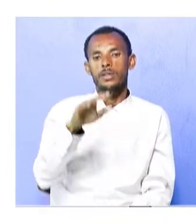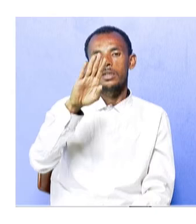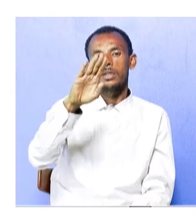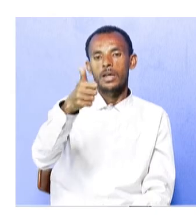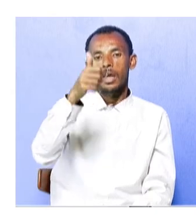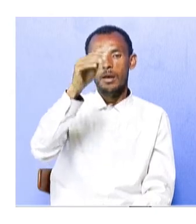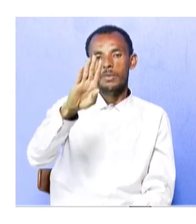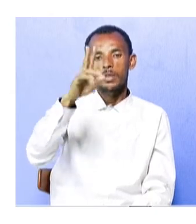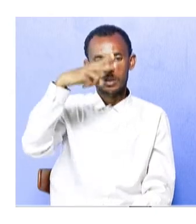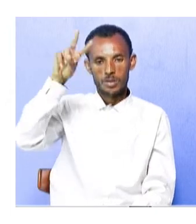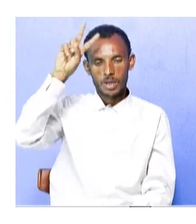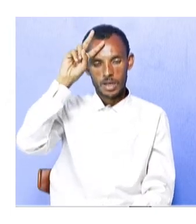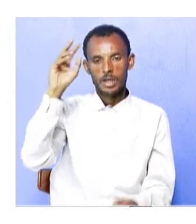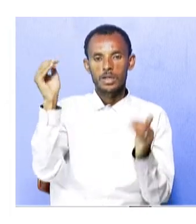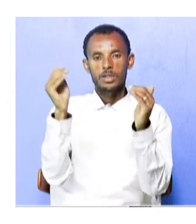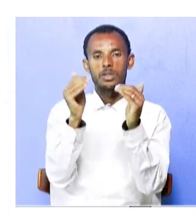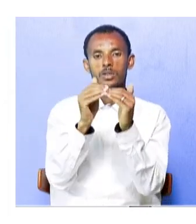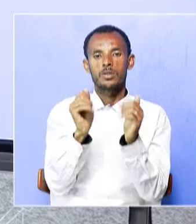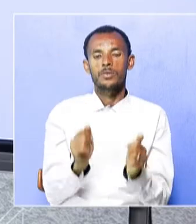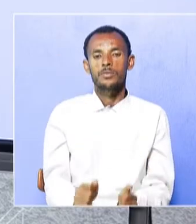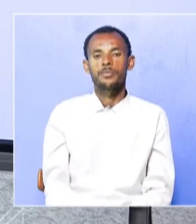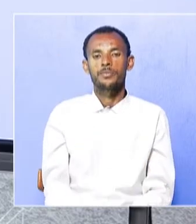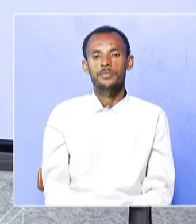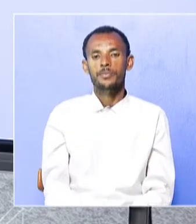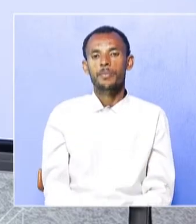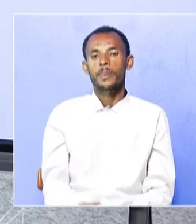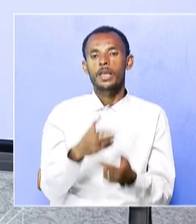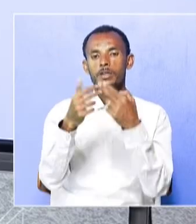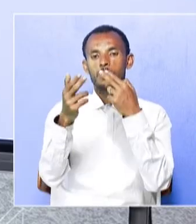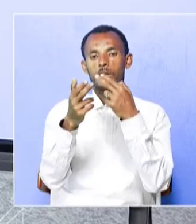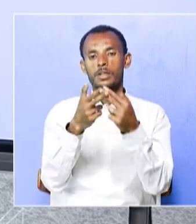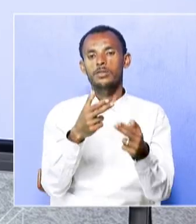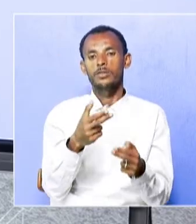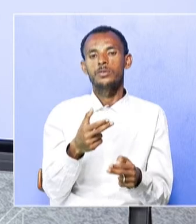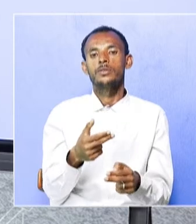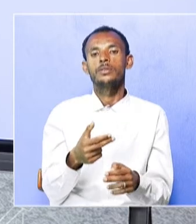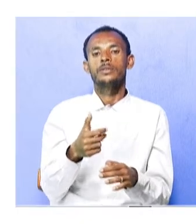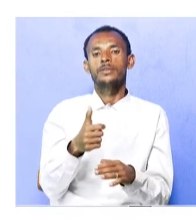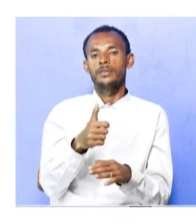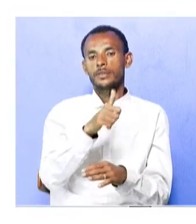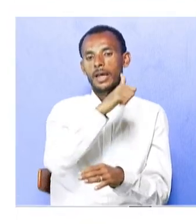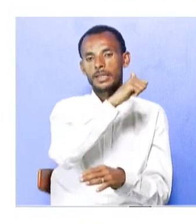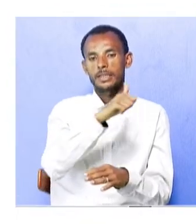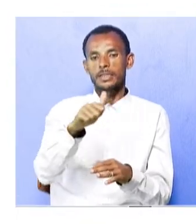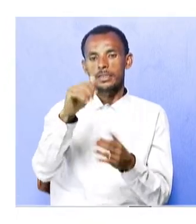AB square is equal to the product of the adjacent side, AD